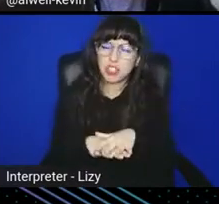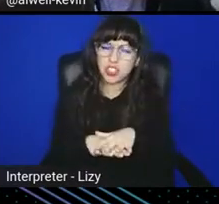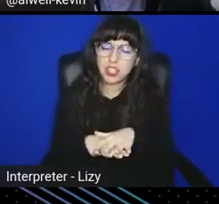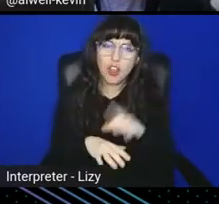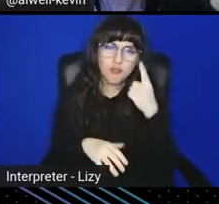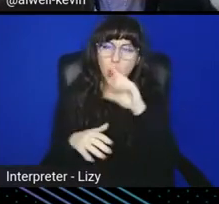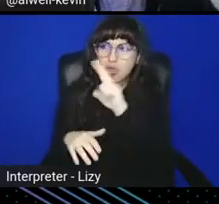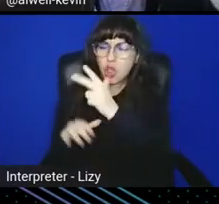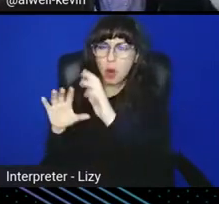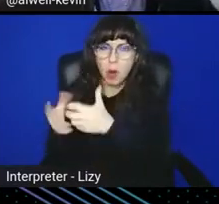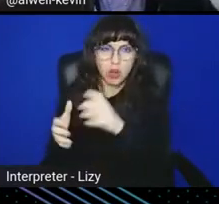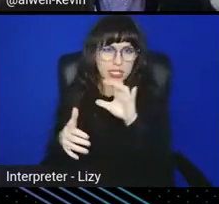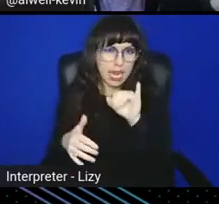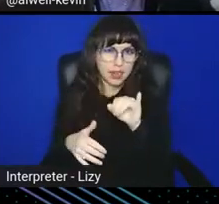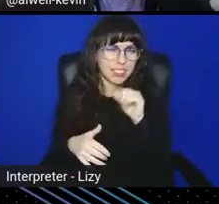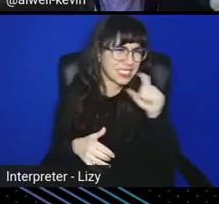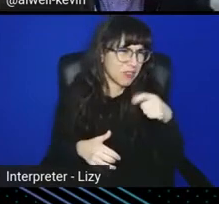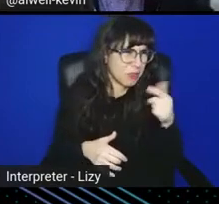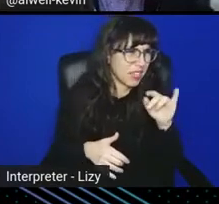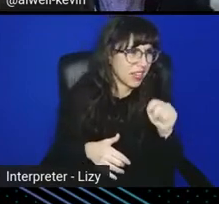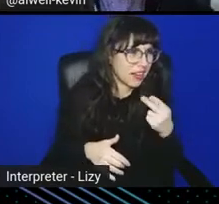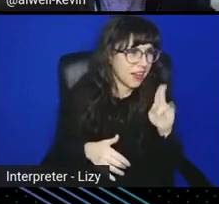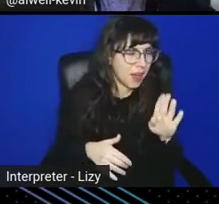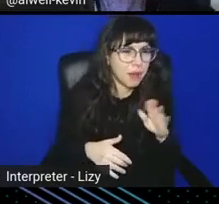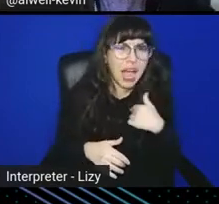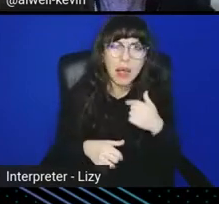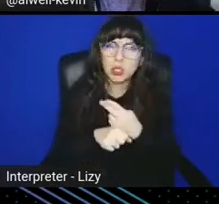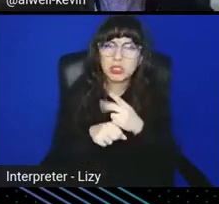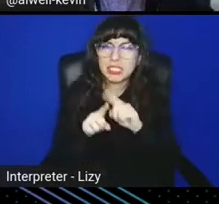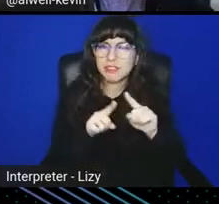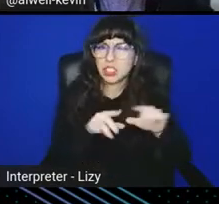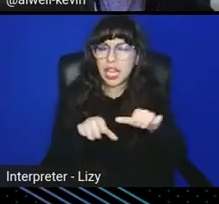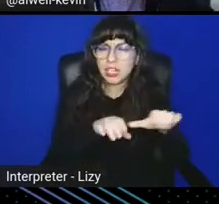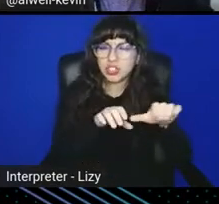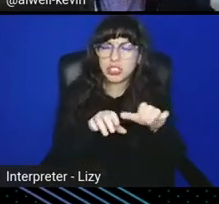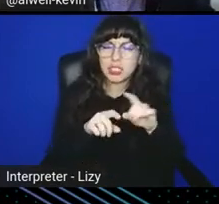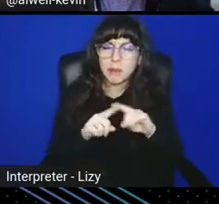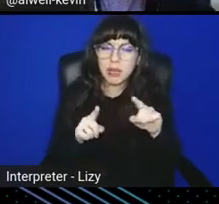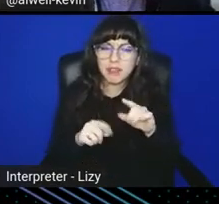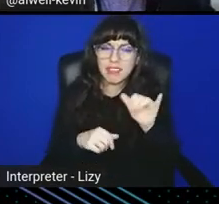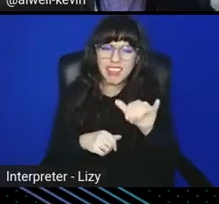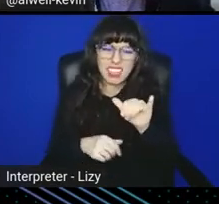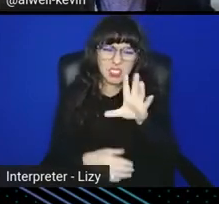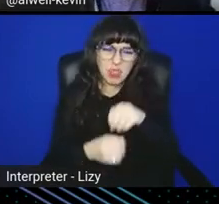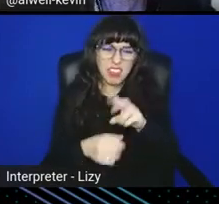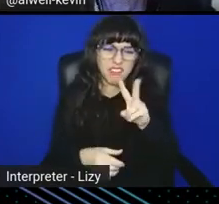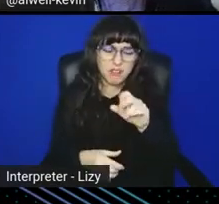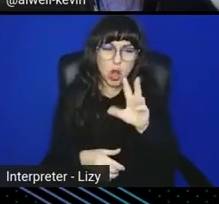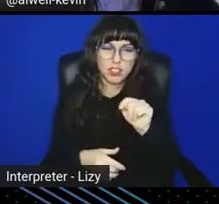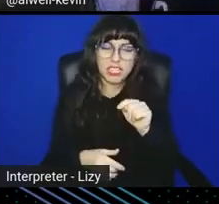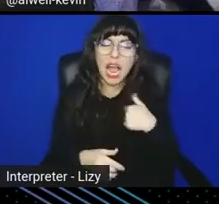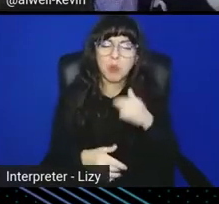really. It doesn't have to be GitHub. I'm using Actions, but that and Vault. Okay, and so we'll show the evolution there.